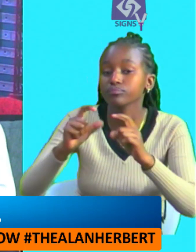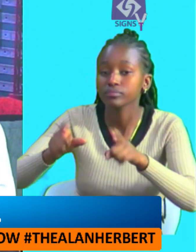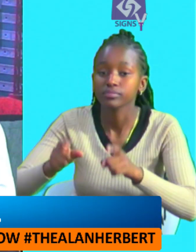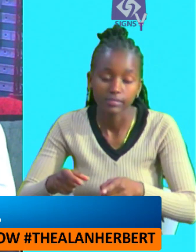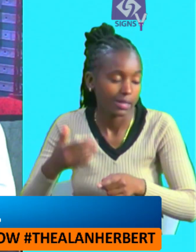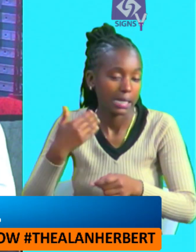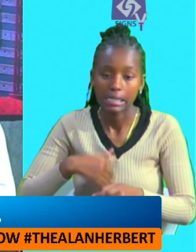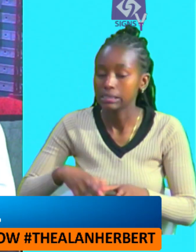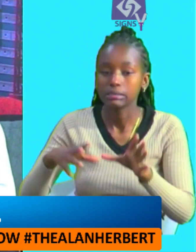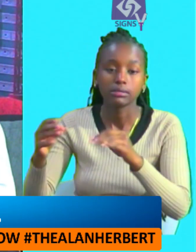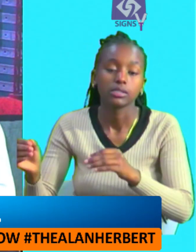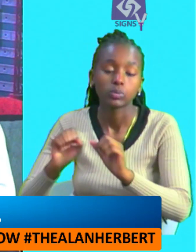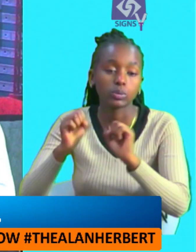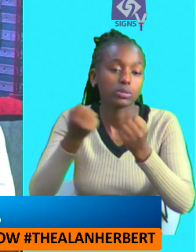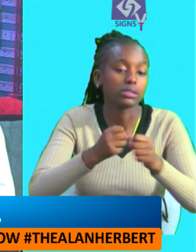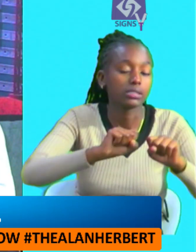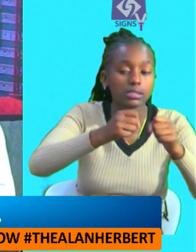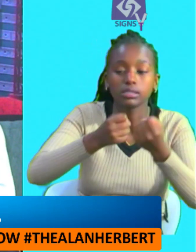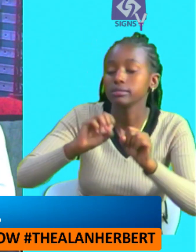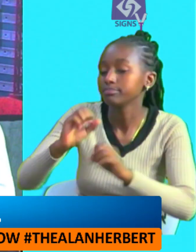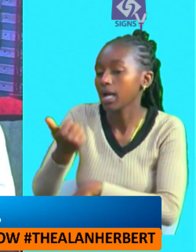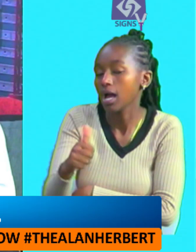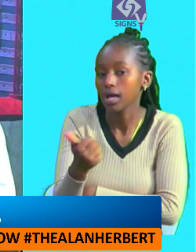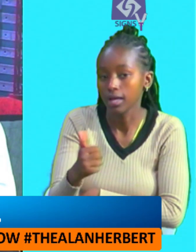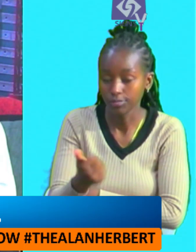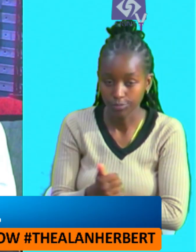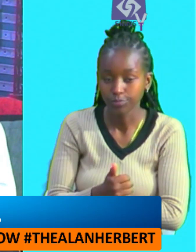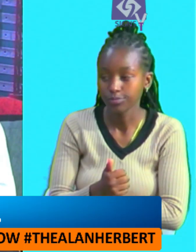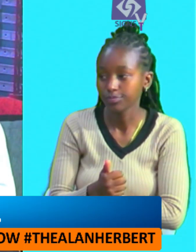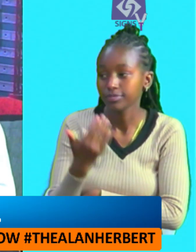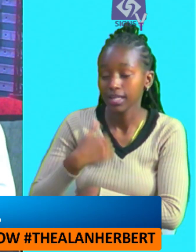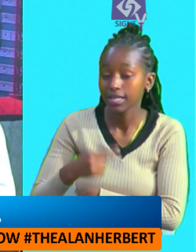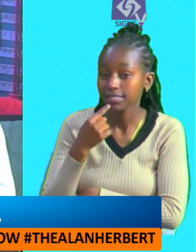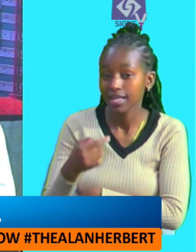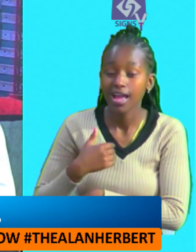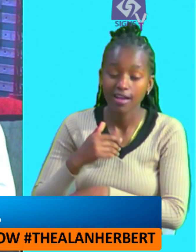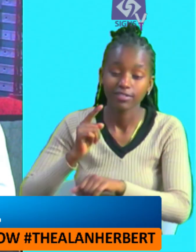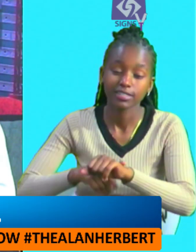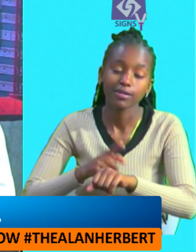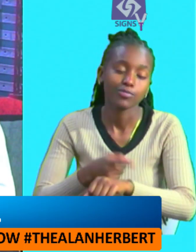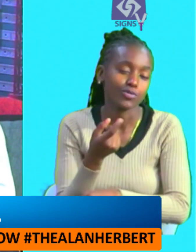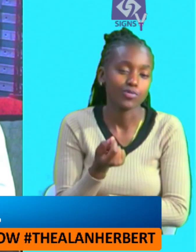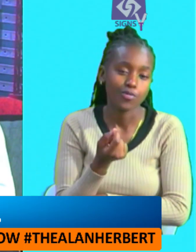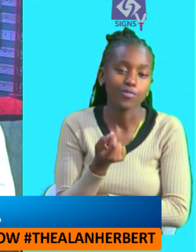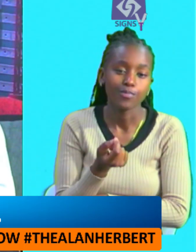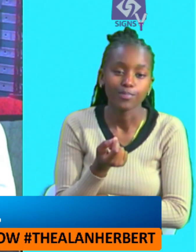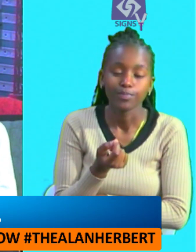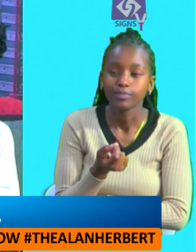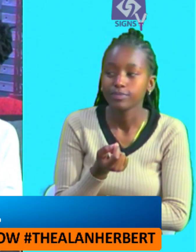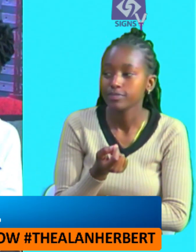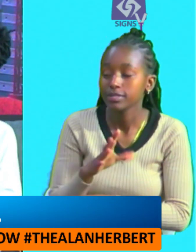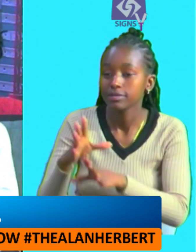Yeah, 600 people. We're gonna be setting up a live podcasting booth for that particular day. Am